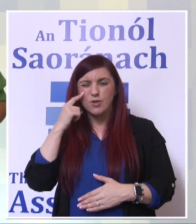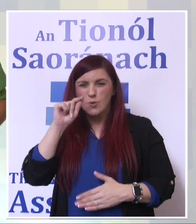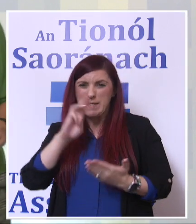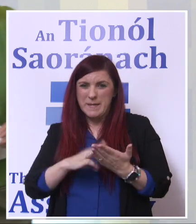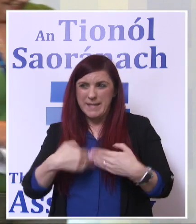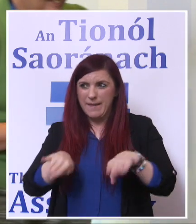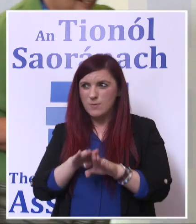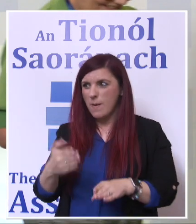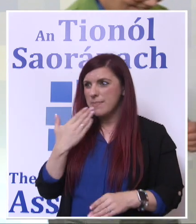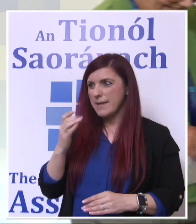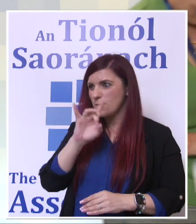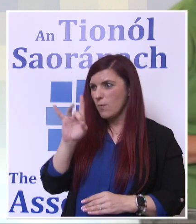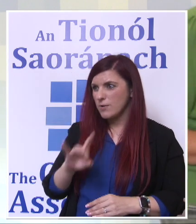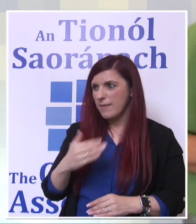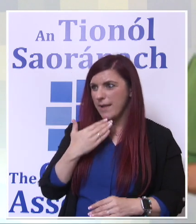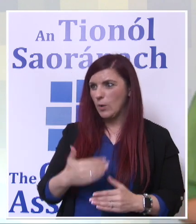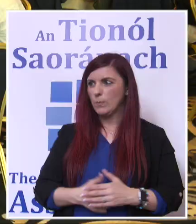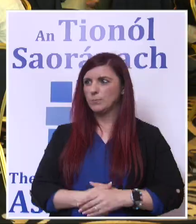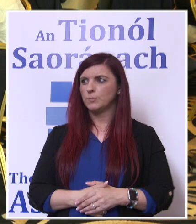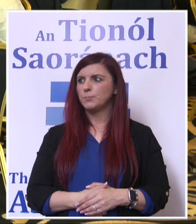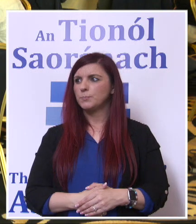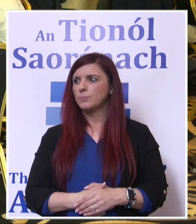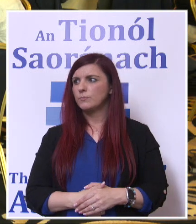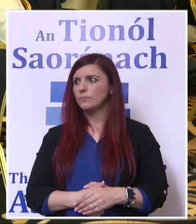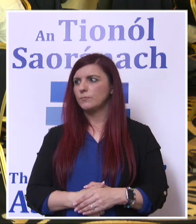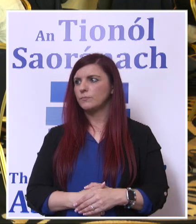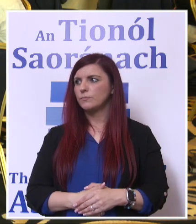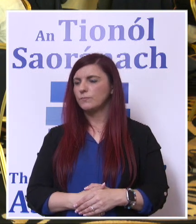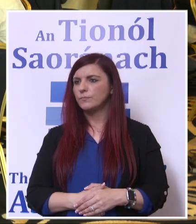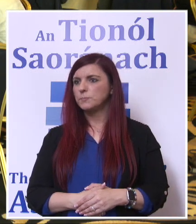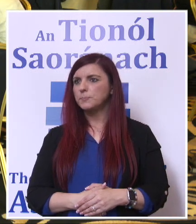for the question, and we'll hand on to the next table, please. Thank you.